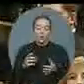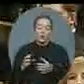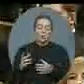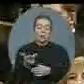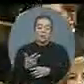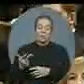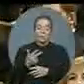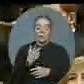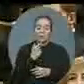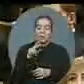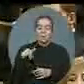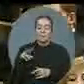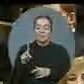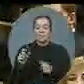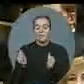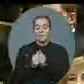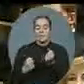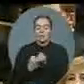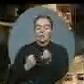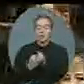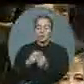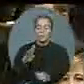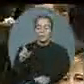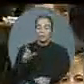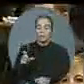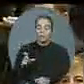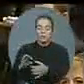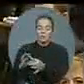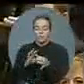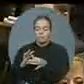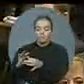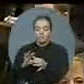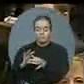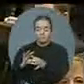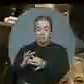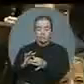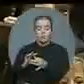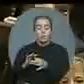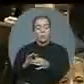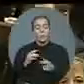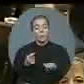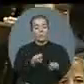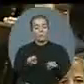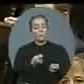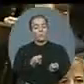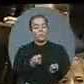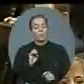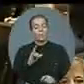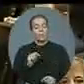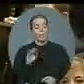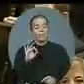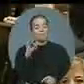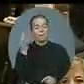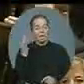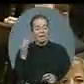NDP supported by the Bloc will take control of the administration of the federal state. We will have the creation of a mechanism of